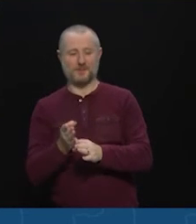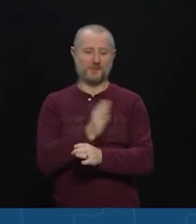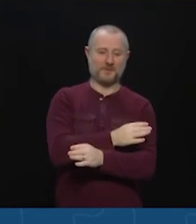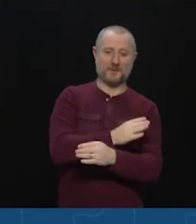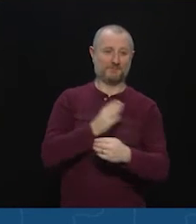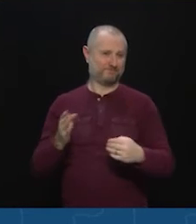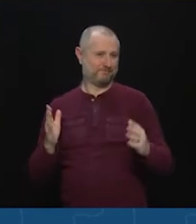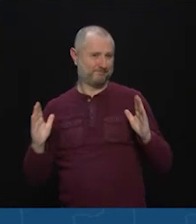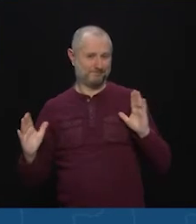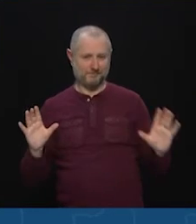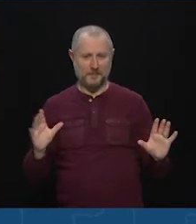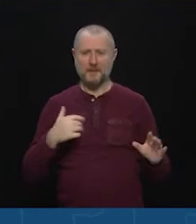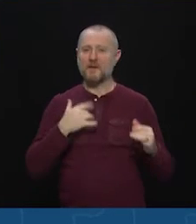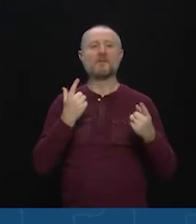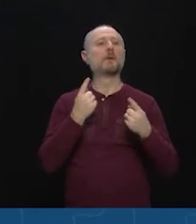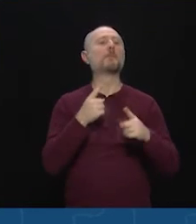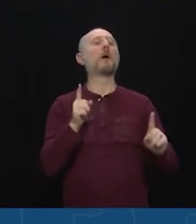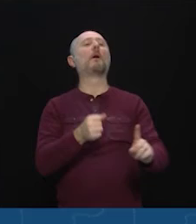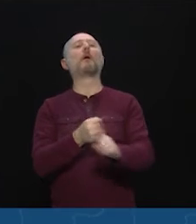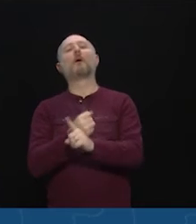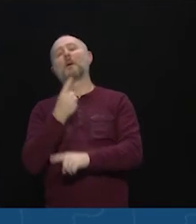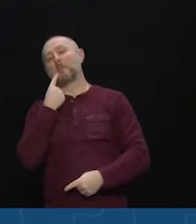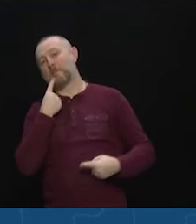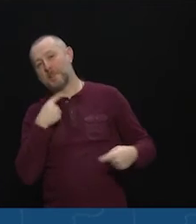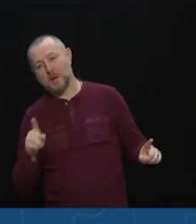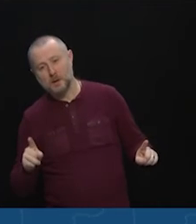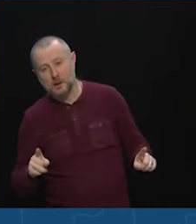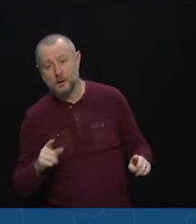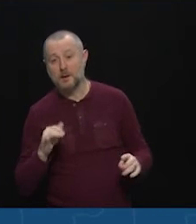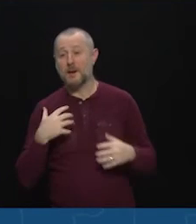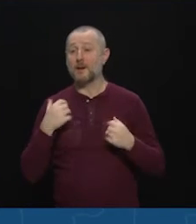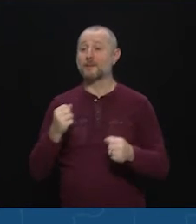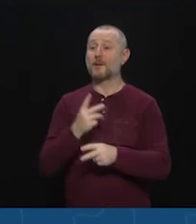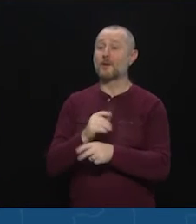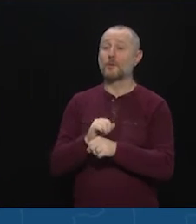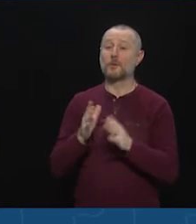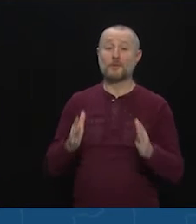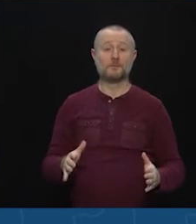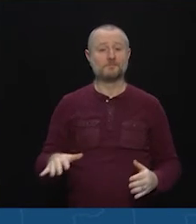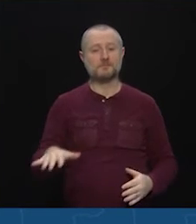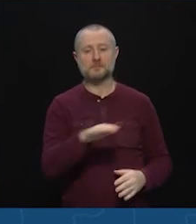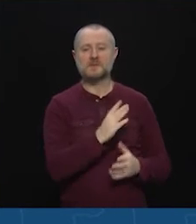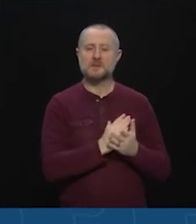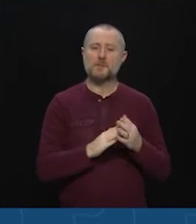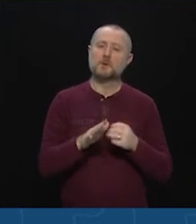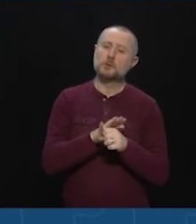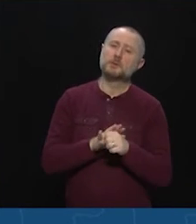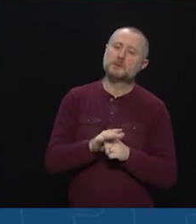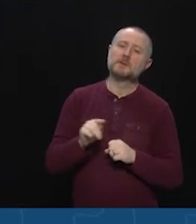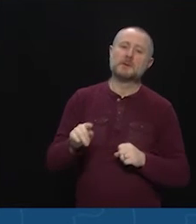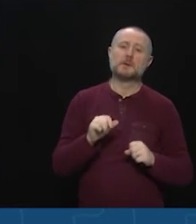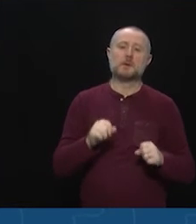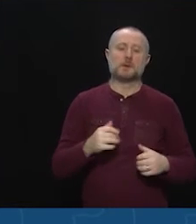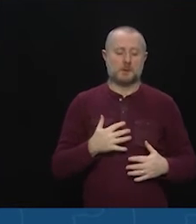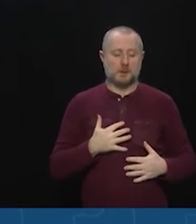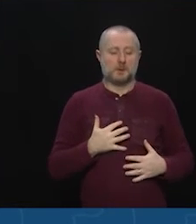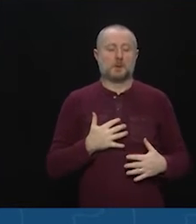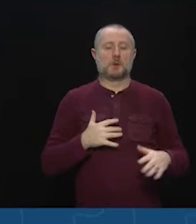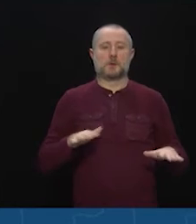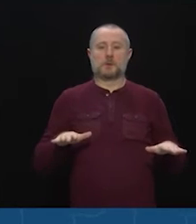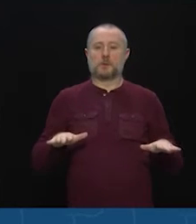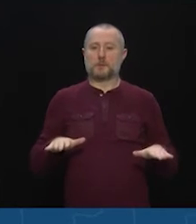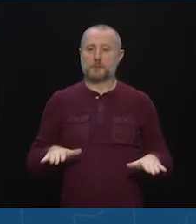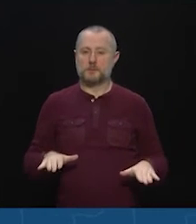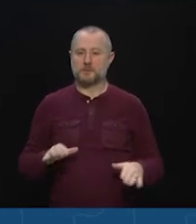Finally, our healthcare workers in some parts of the state can take a breath. Look at downstate in particular. So that's coming here.